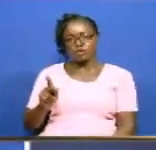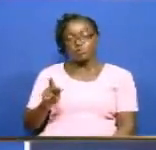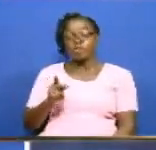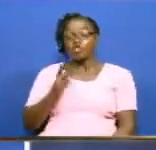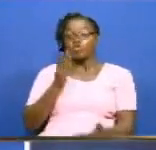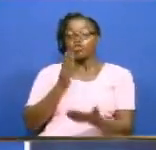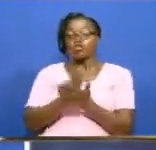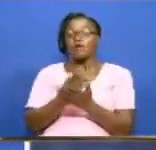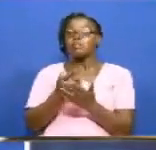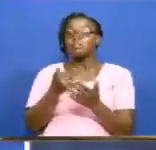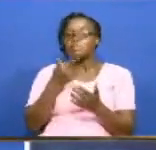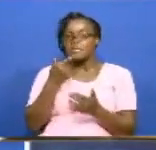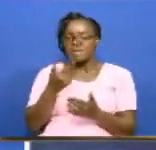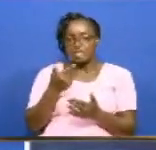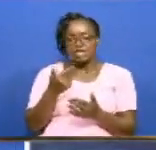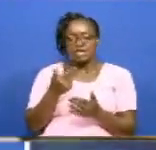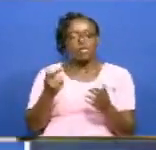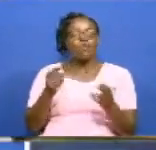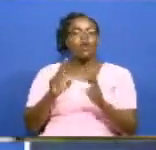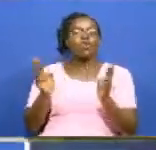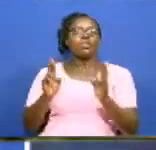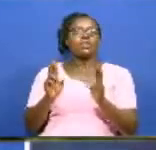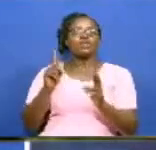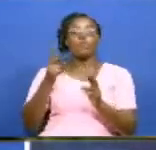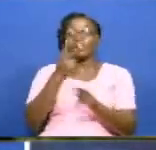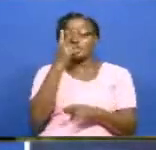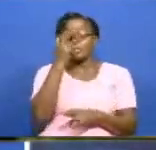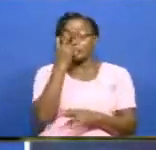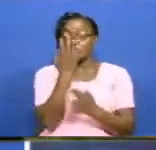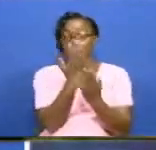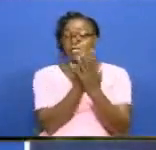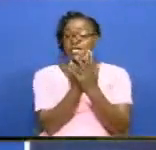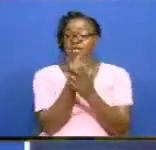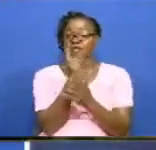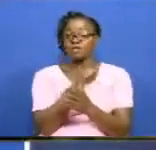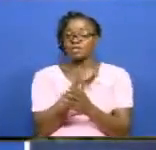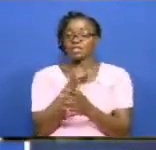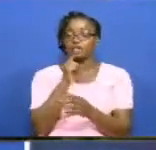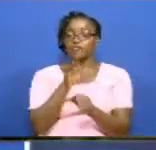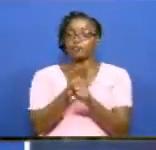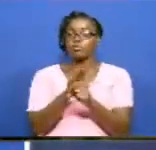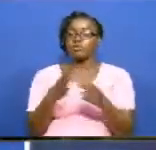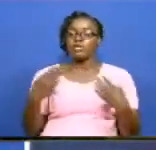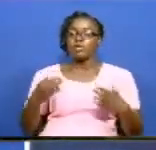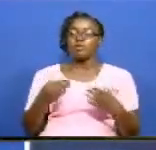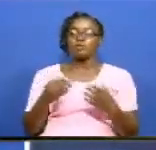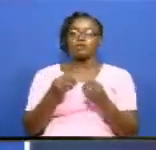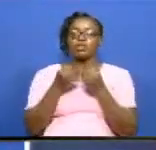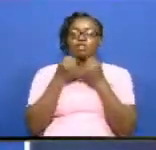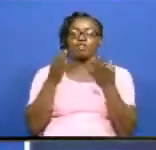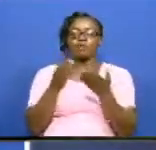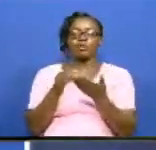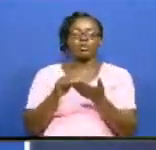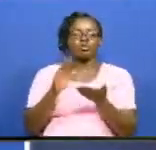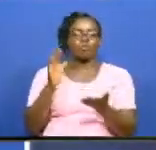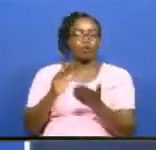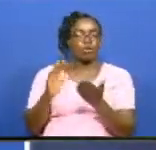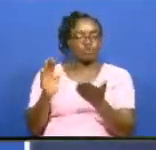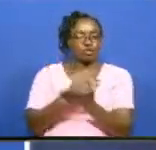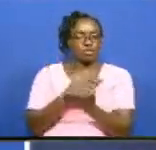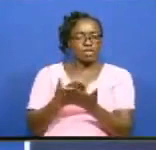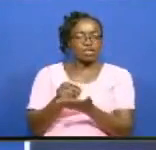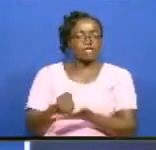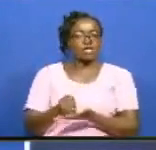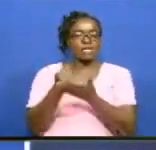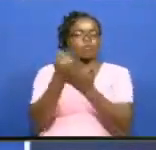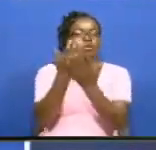alidhibitisha tukio hilo akisema tayari mshukiwa mmoja ametiwa mbaroni, na akawahimiza wananchi kutoa habari zaidi ambazo zitafanikisha